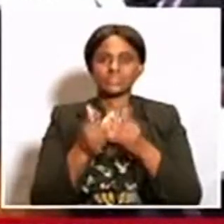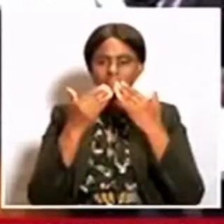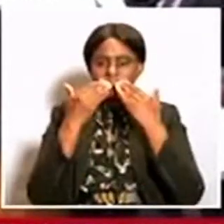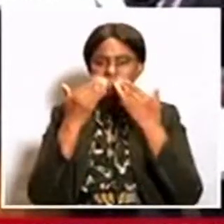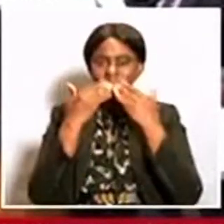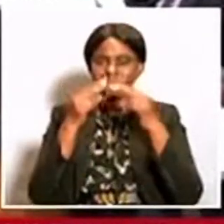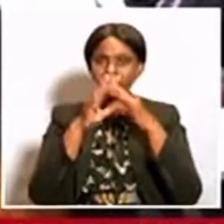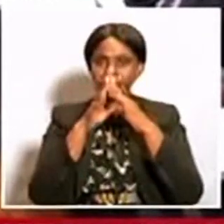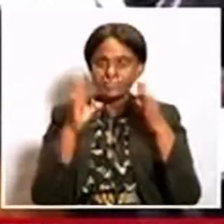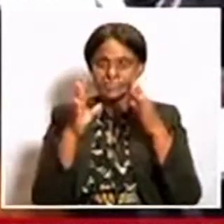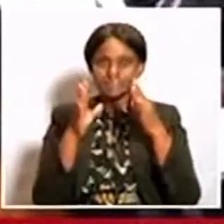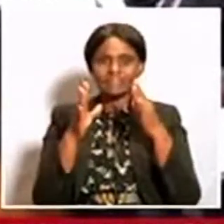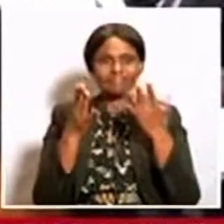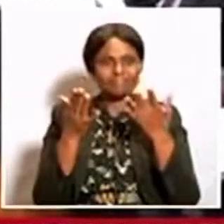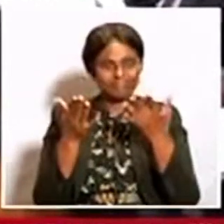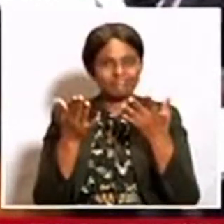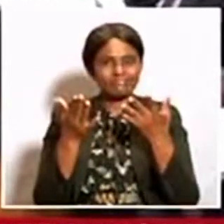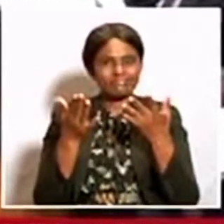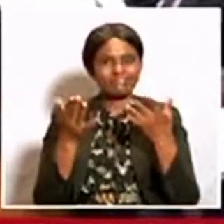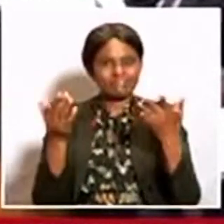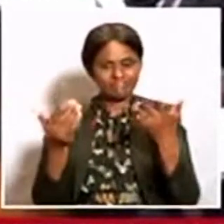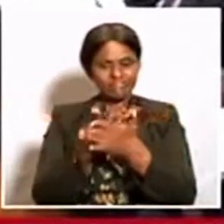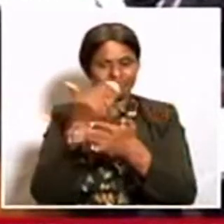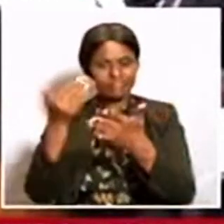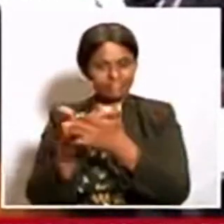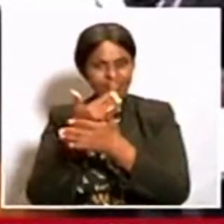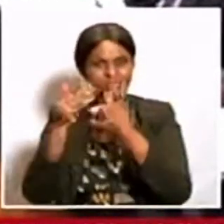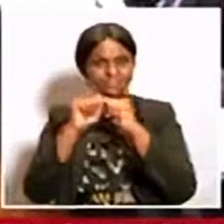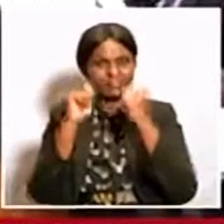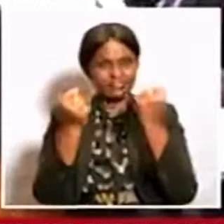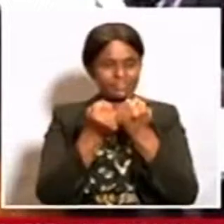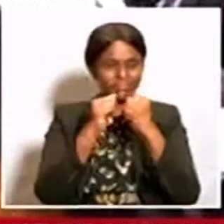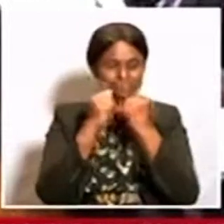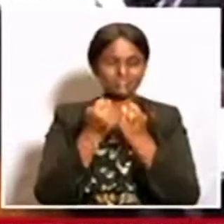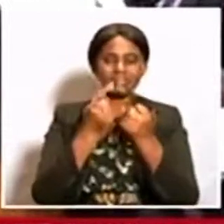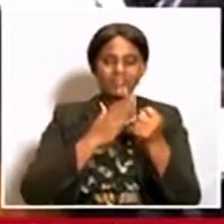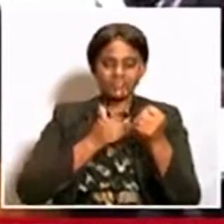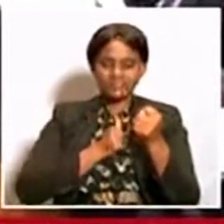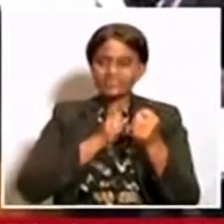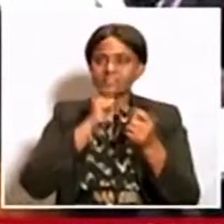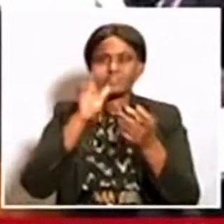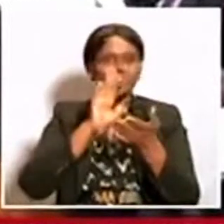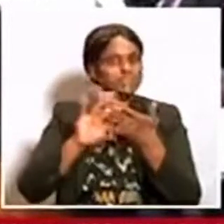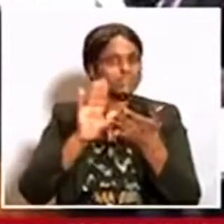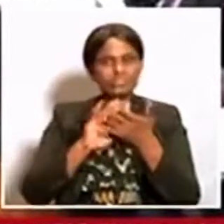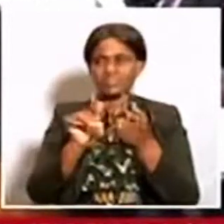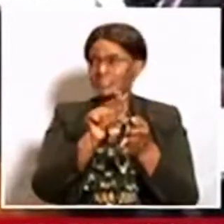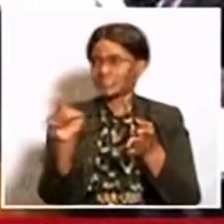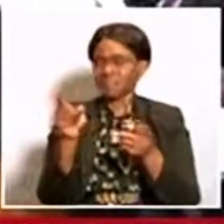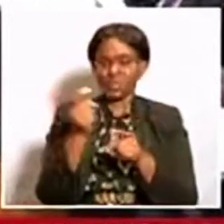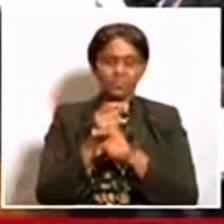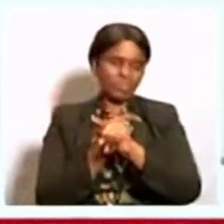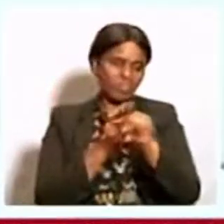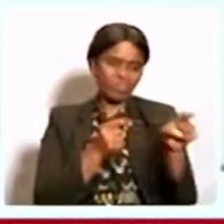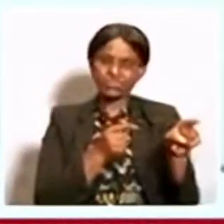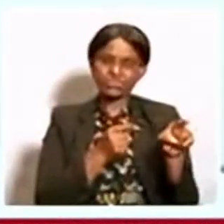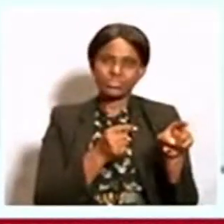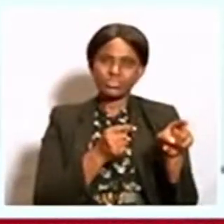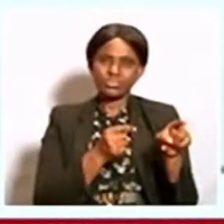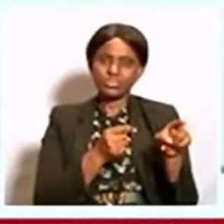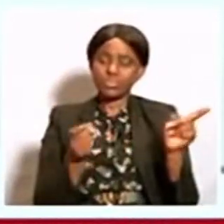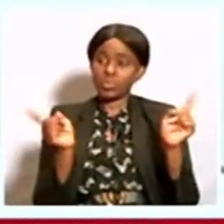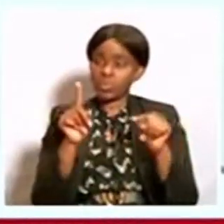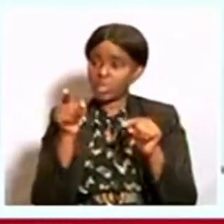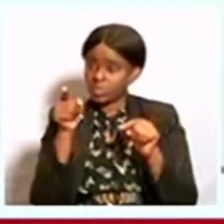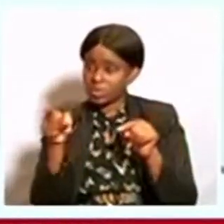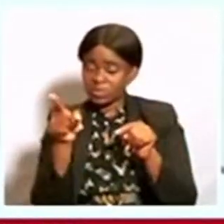Thank you very much. So it's a relatively new team, but I'm not excusing you from these, because when